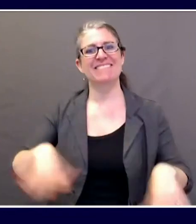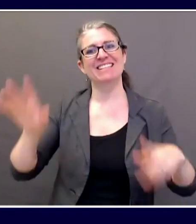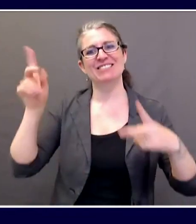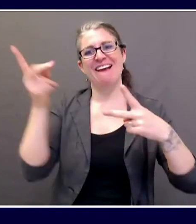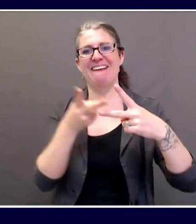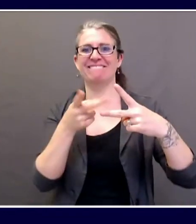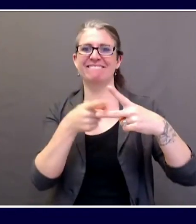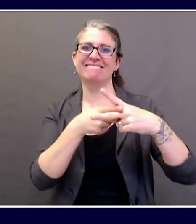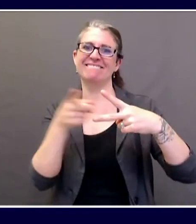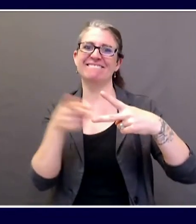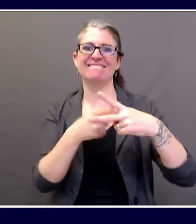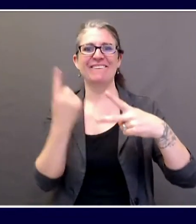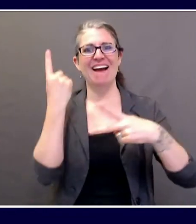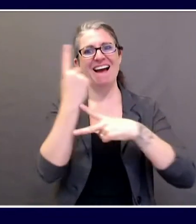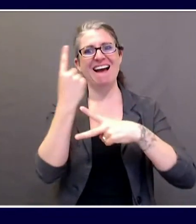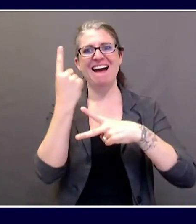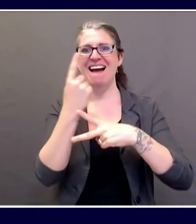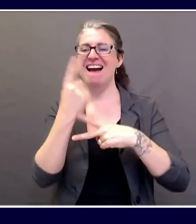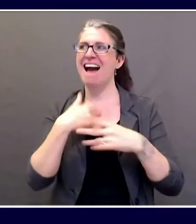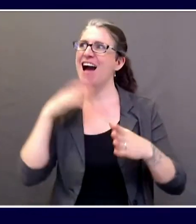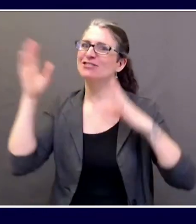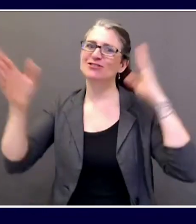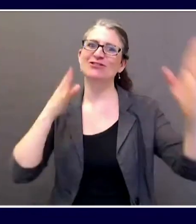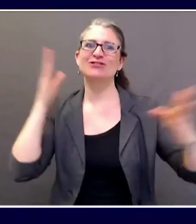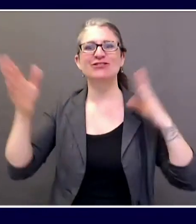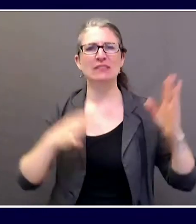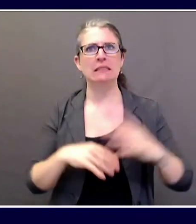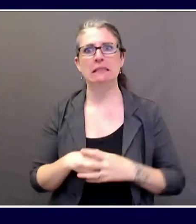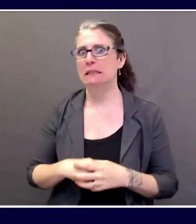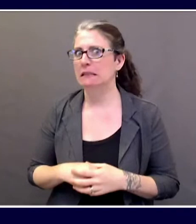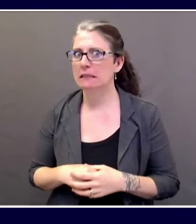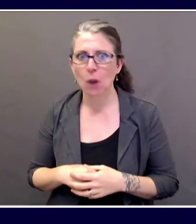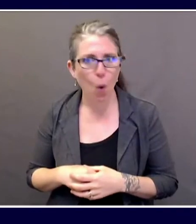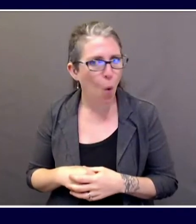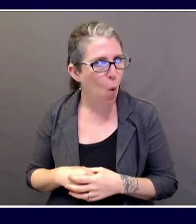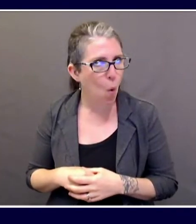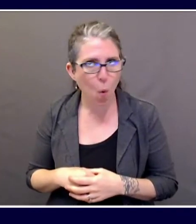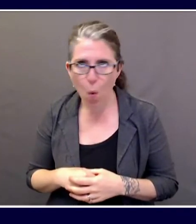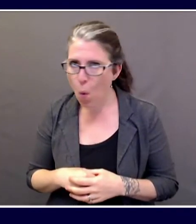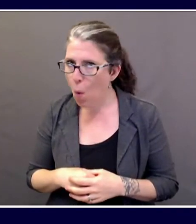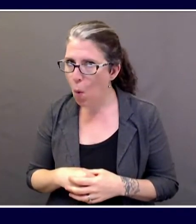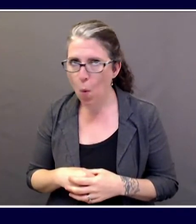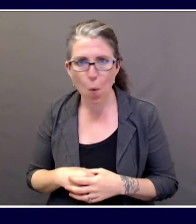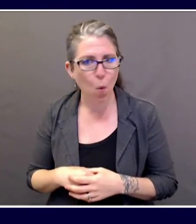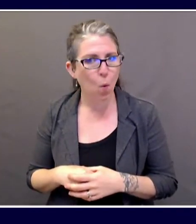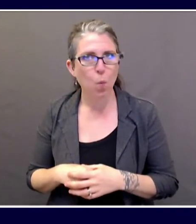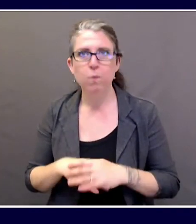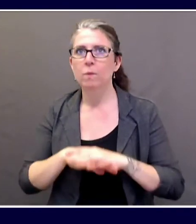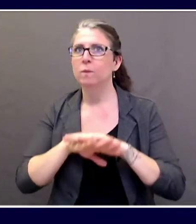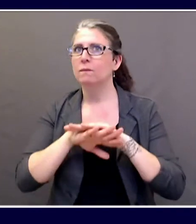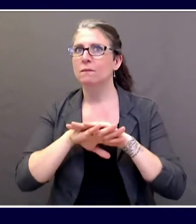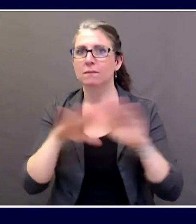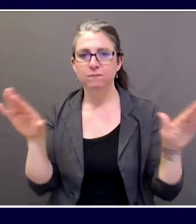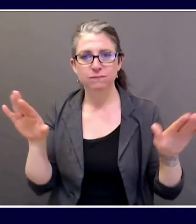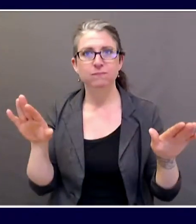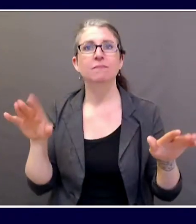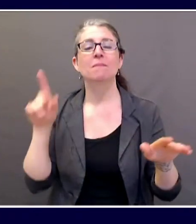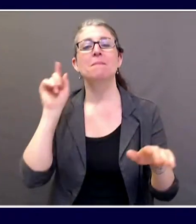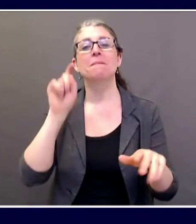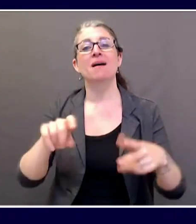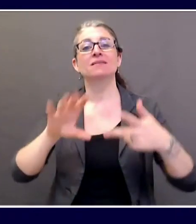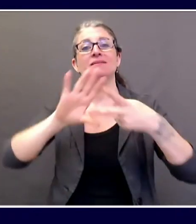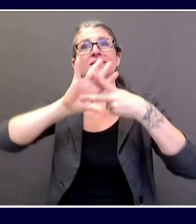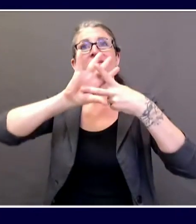can do when you're fully vaccinated, like get together at a private residence with other adults who have also been fully vaccinated and not wear a